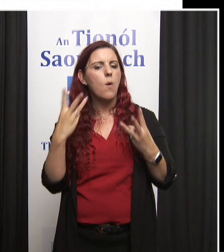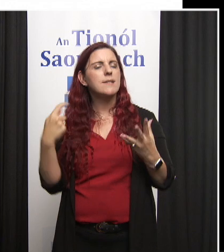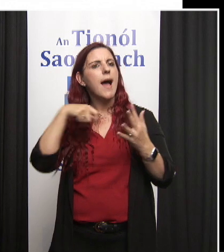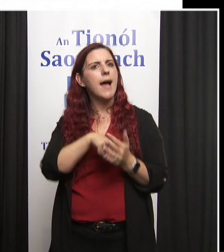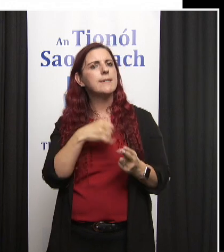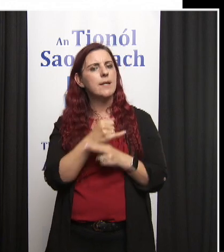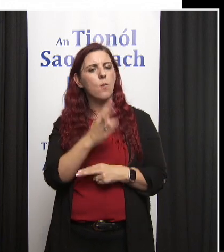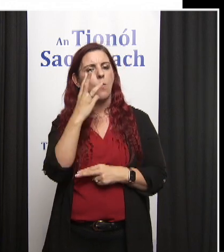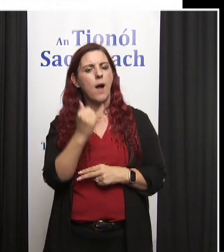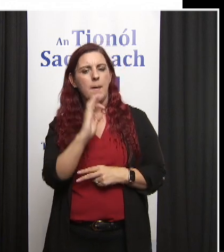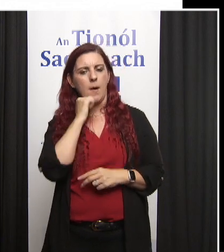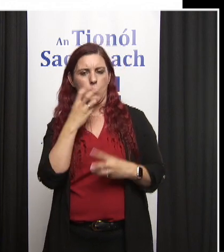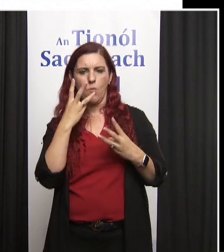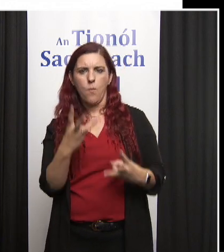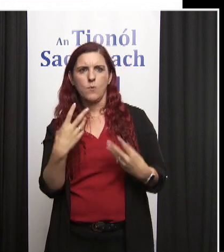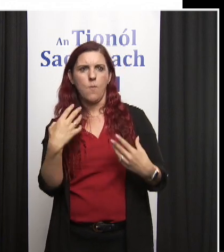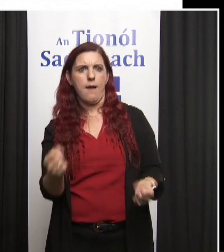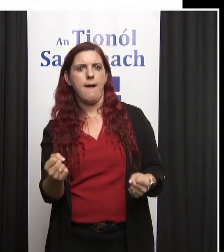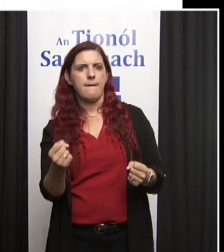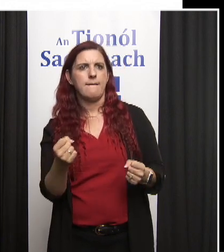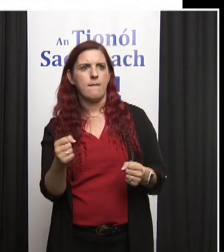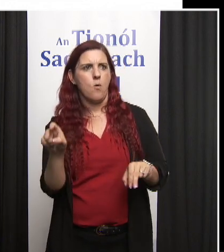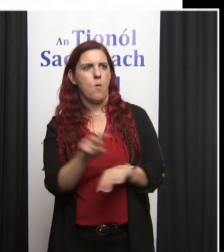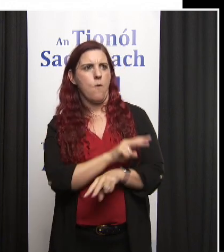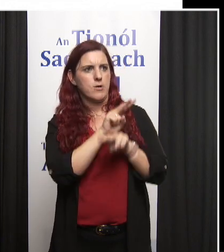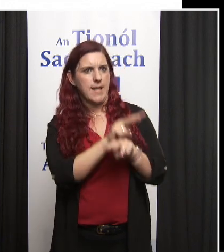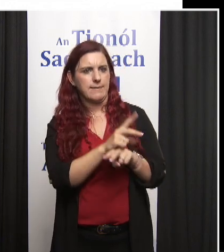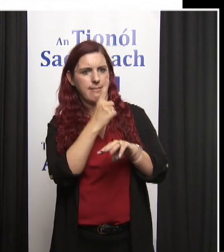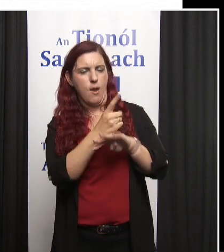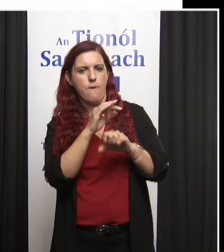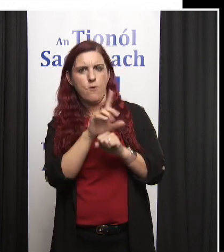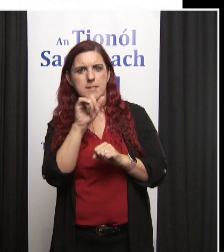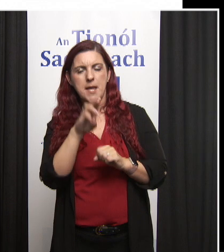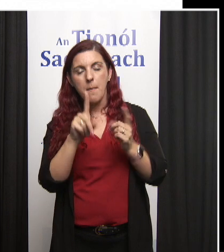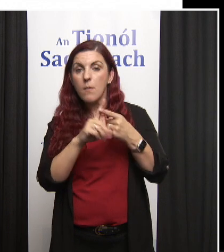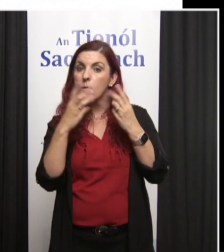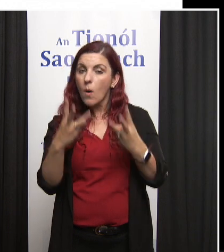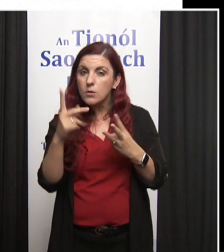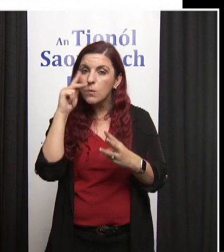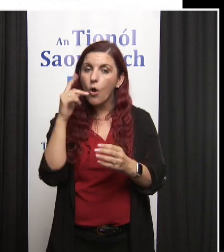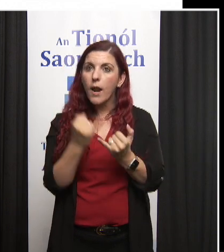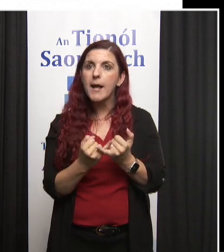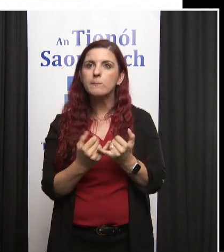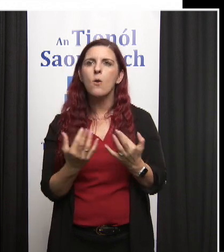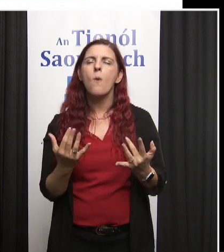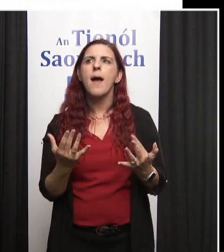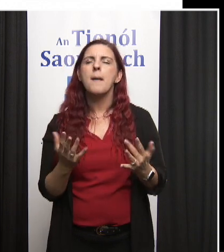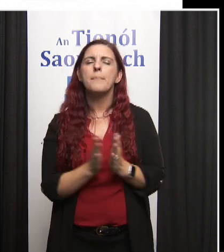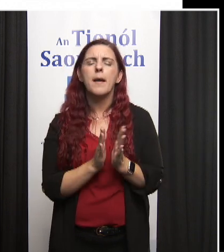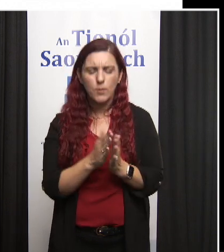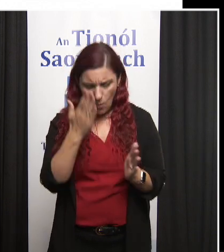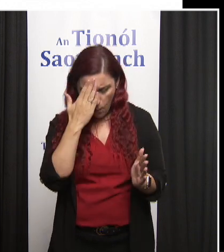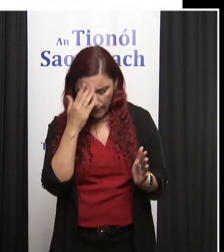because obviously we wanted to have that oversight measure there, and we wanted it to look like do you know